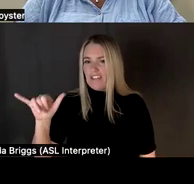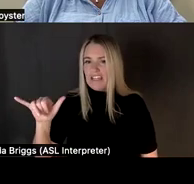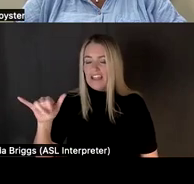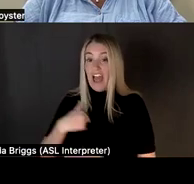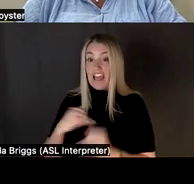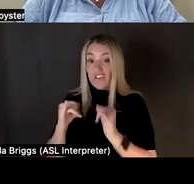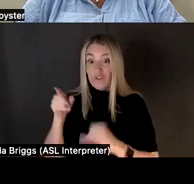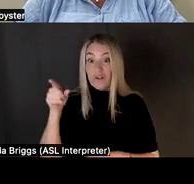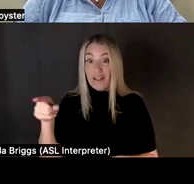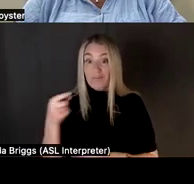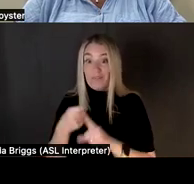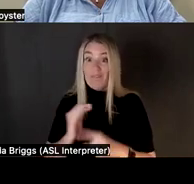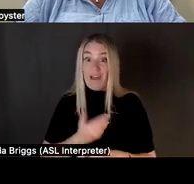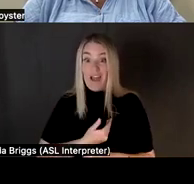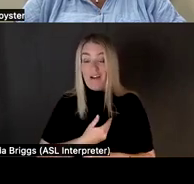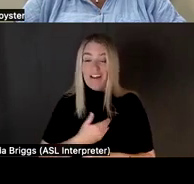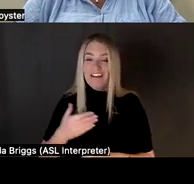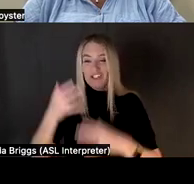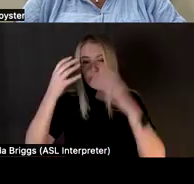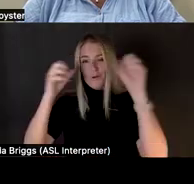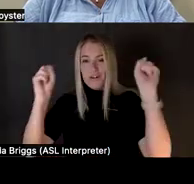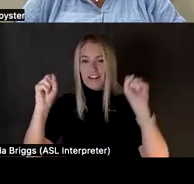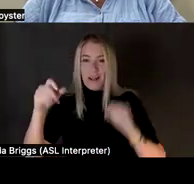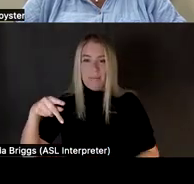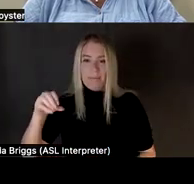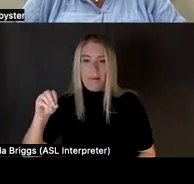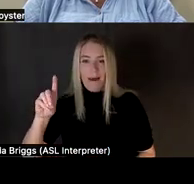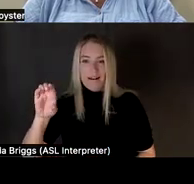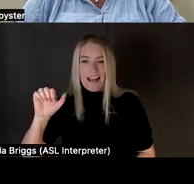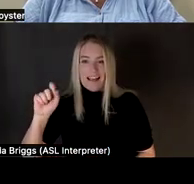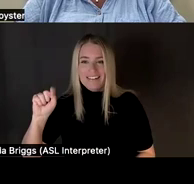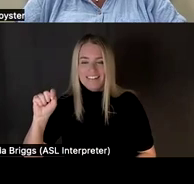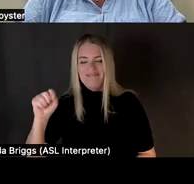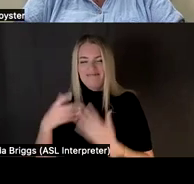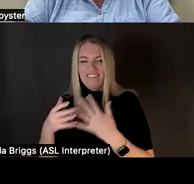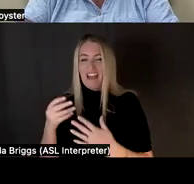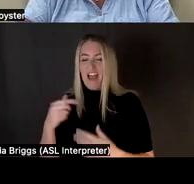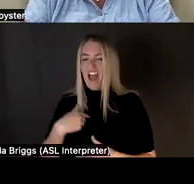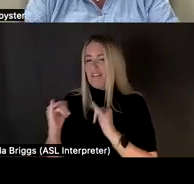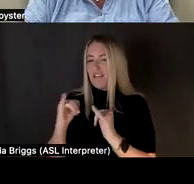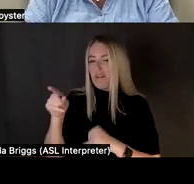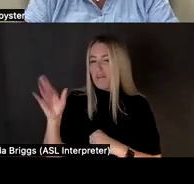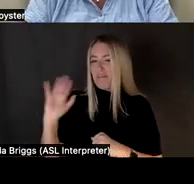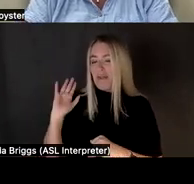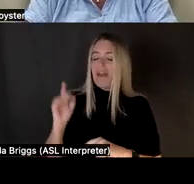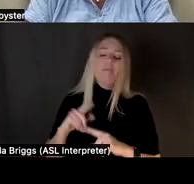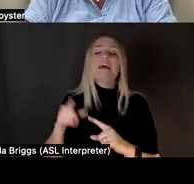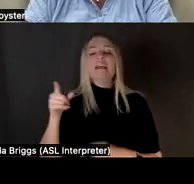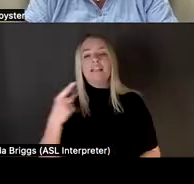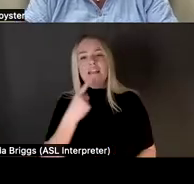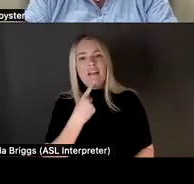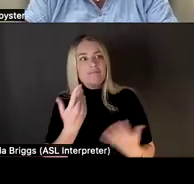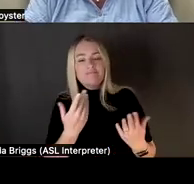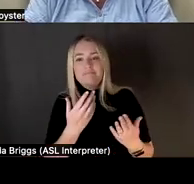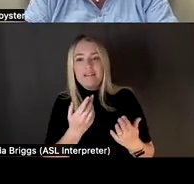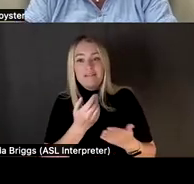podcast earlier in the year. And Chris guided us in this idea of understanding that it's impossible to